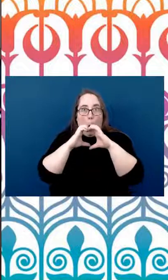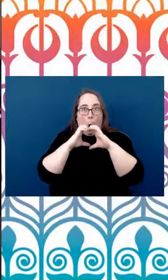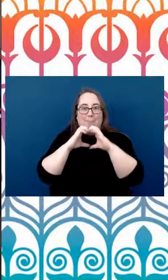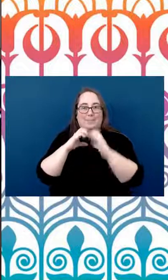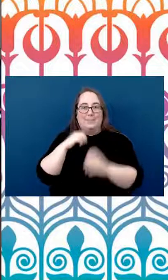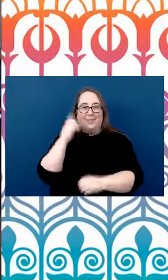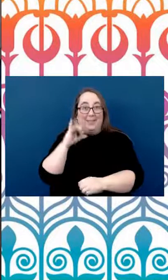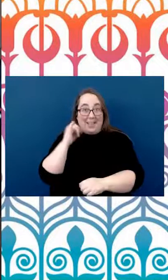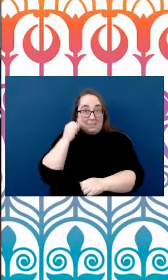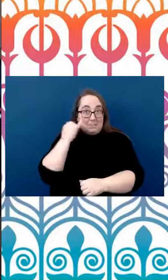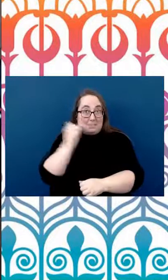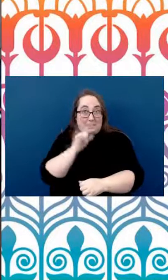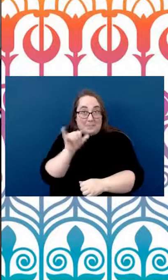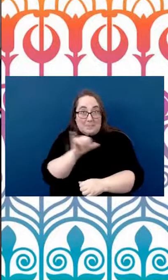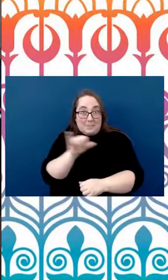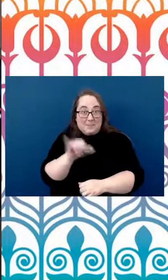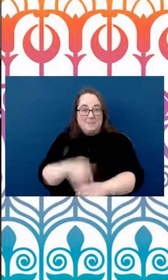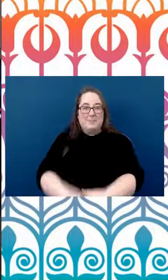that?